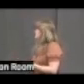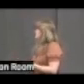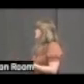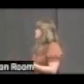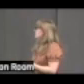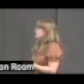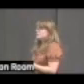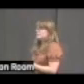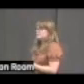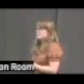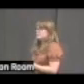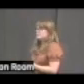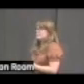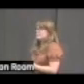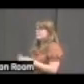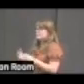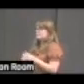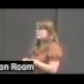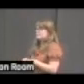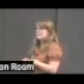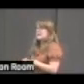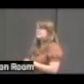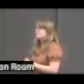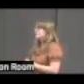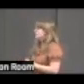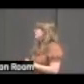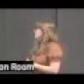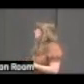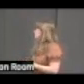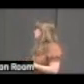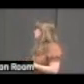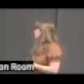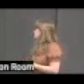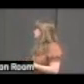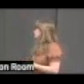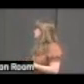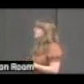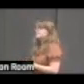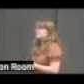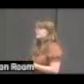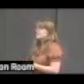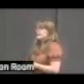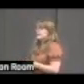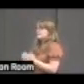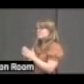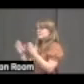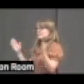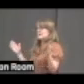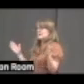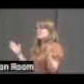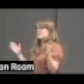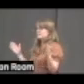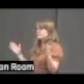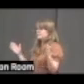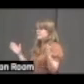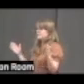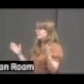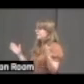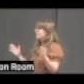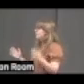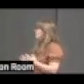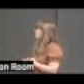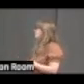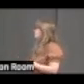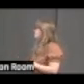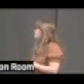So we're doing temperature experiments in a captive population at Washington State University, seeing how their breeding behavior may